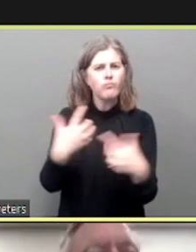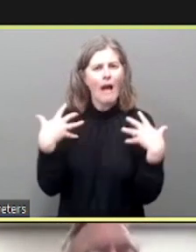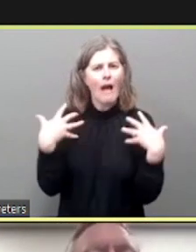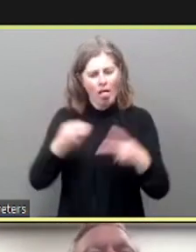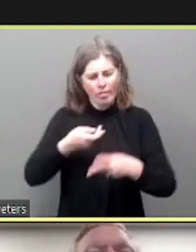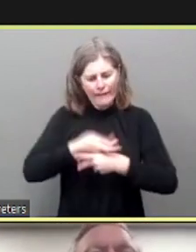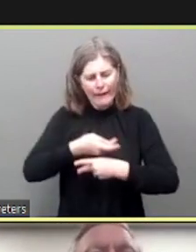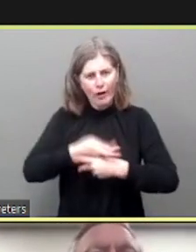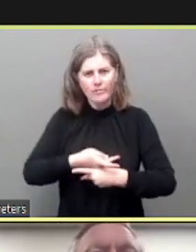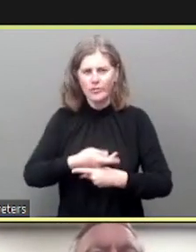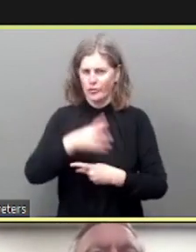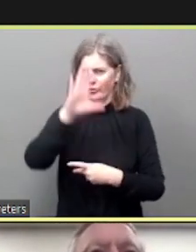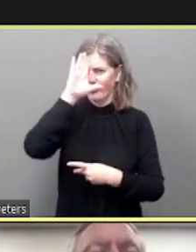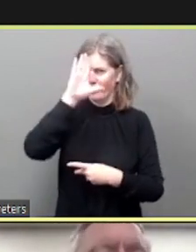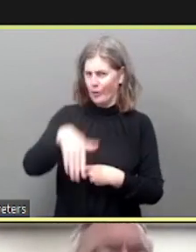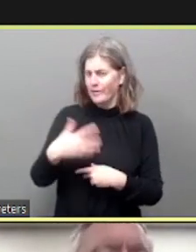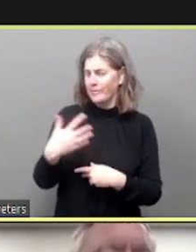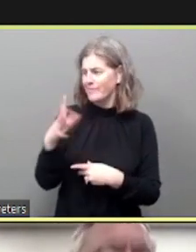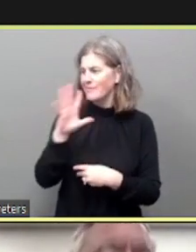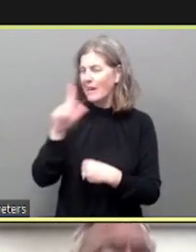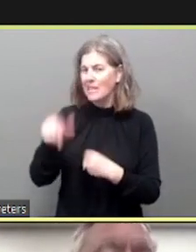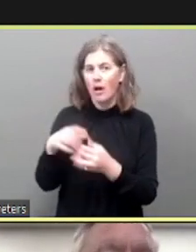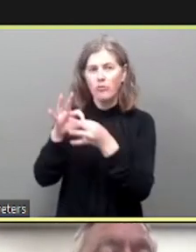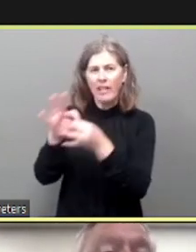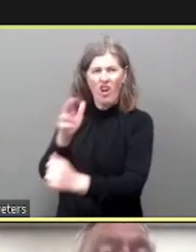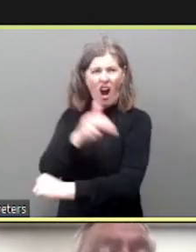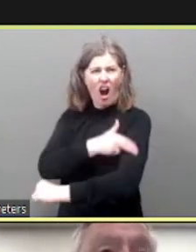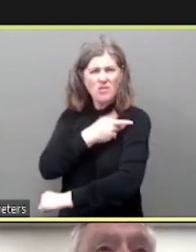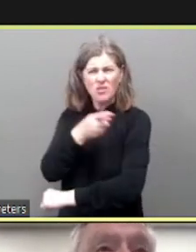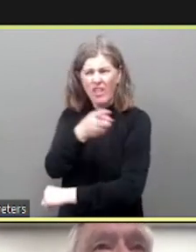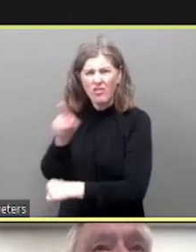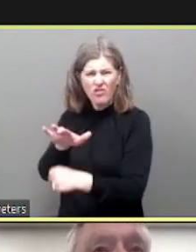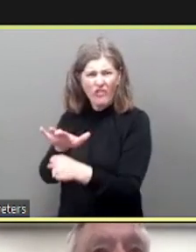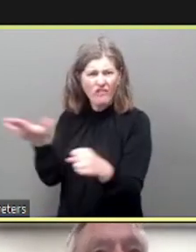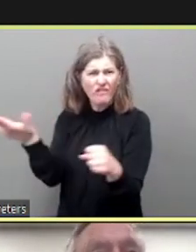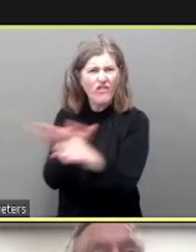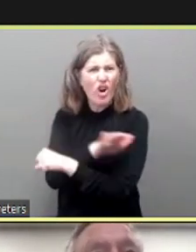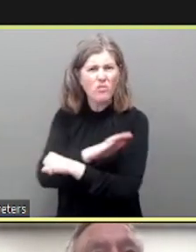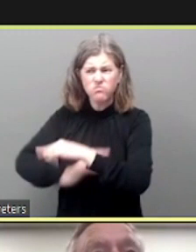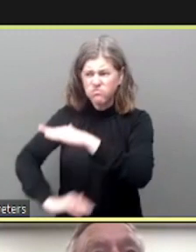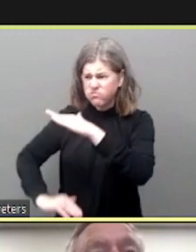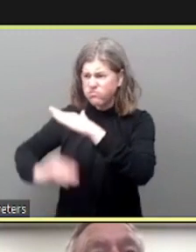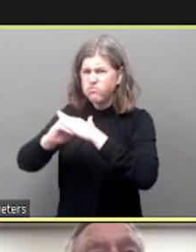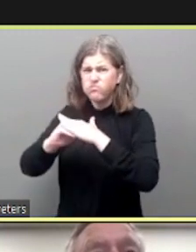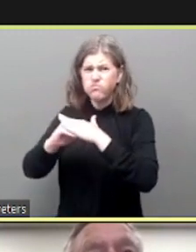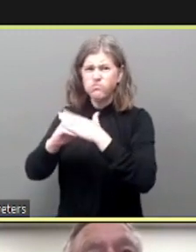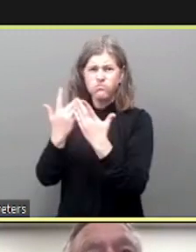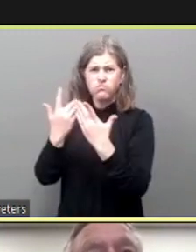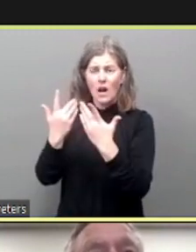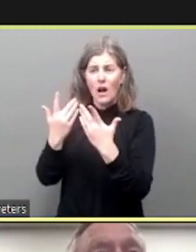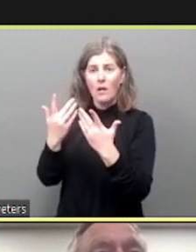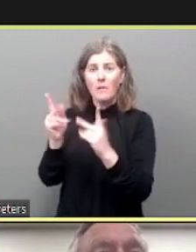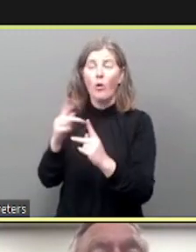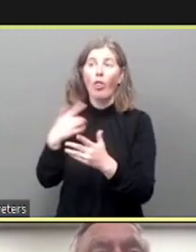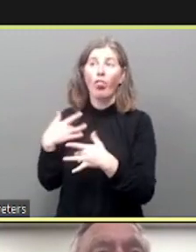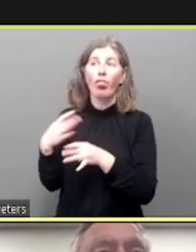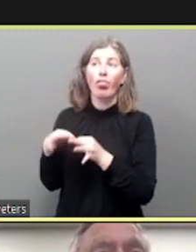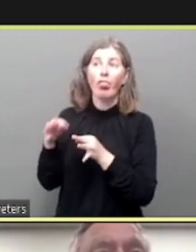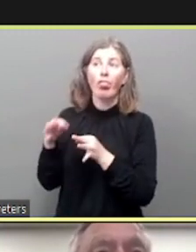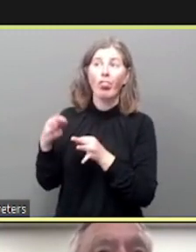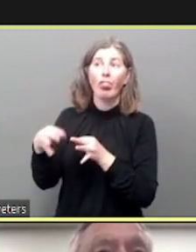We've talked today already about our hospitals are full, completely full of people who did delay medical care. You can